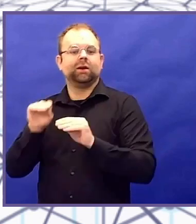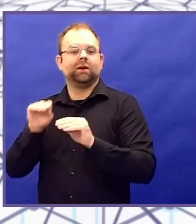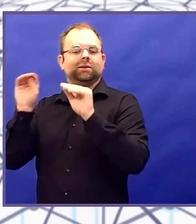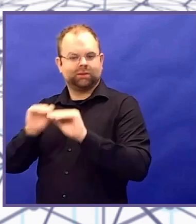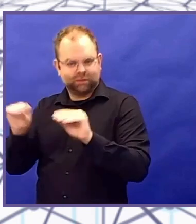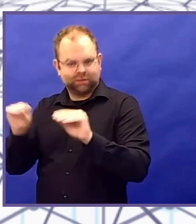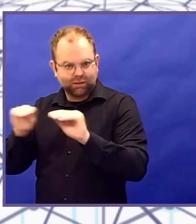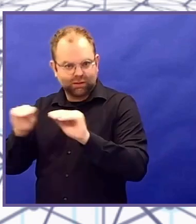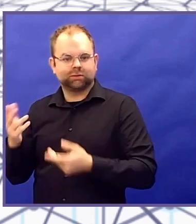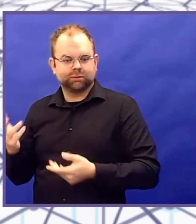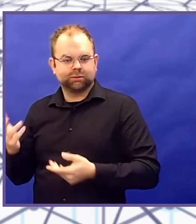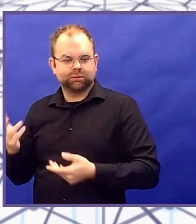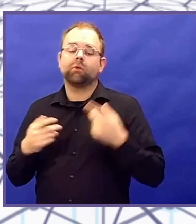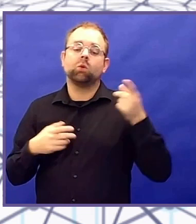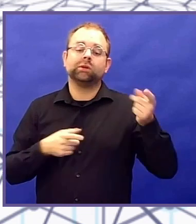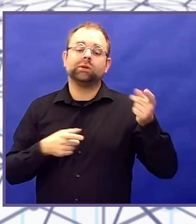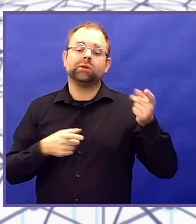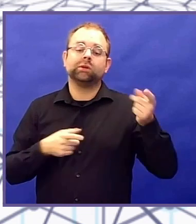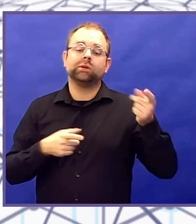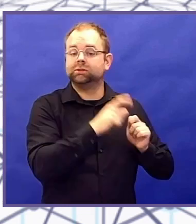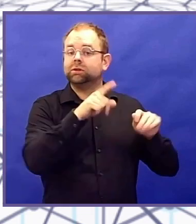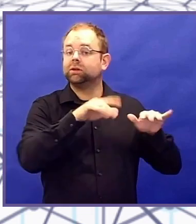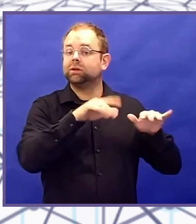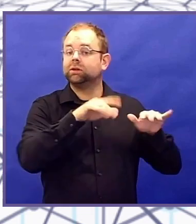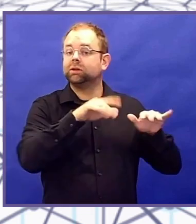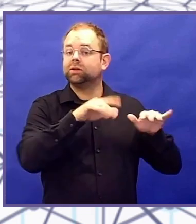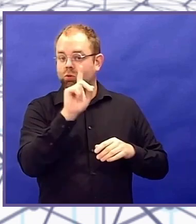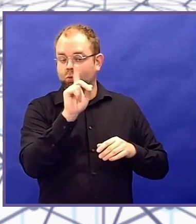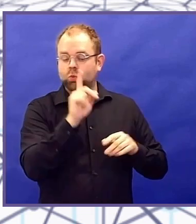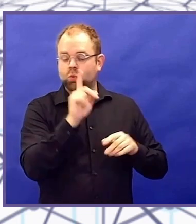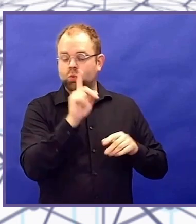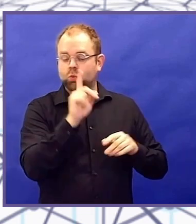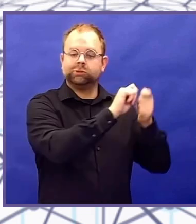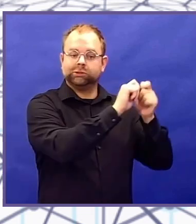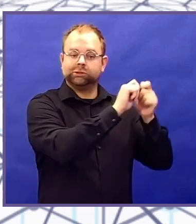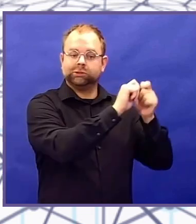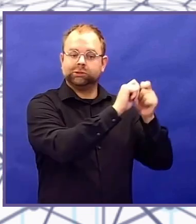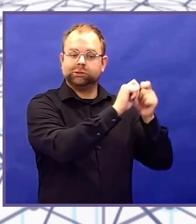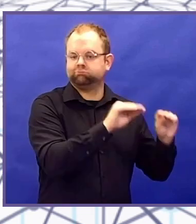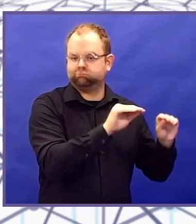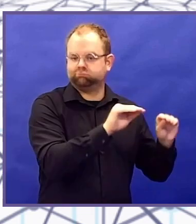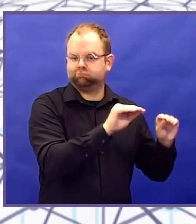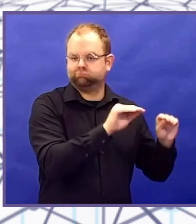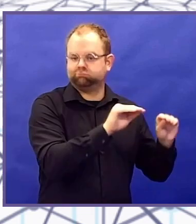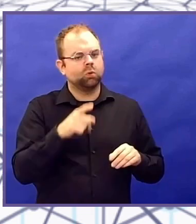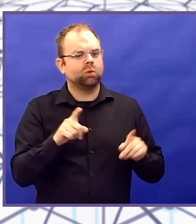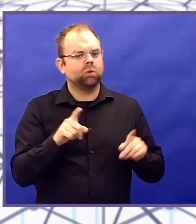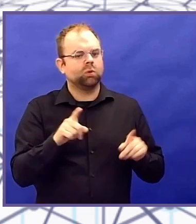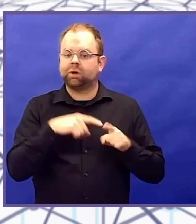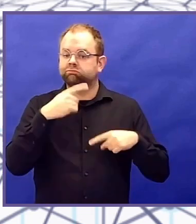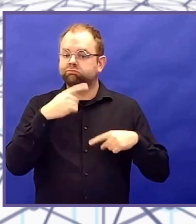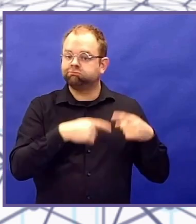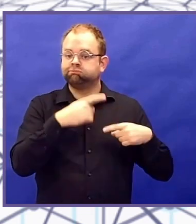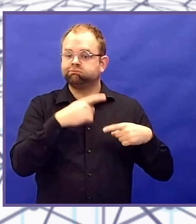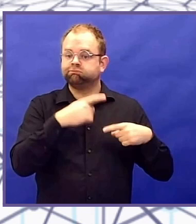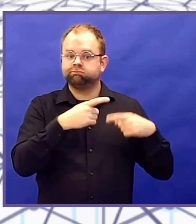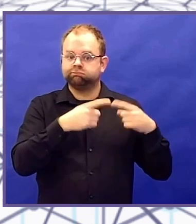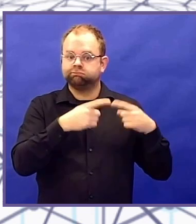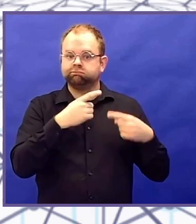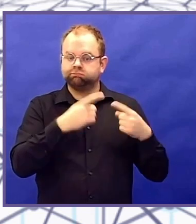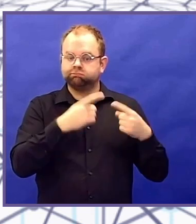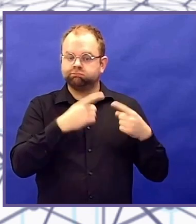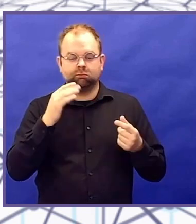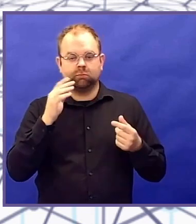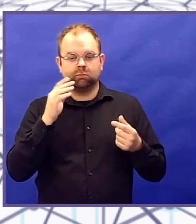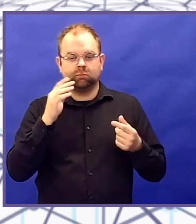observe, orient, decide, and act, you're doing it with technology, you're doing it efficiently,